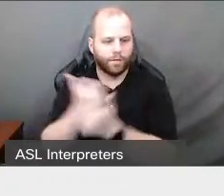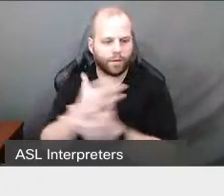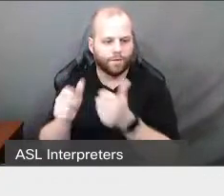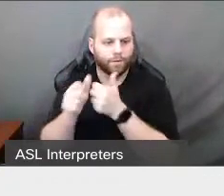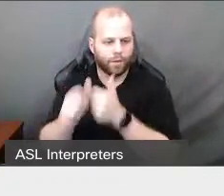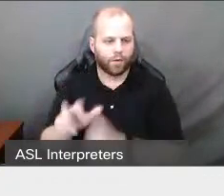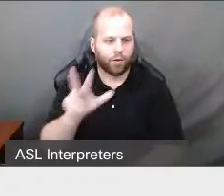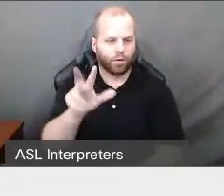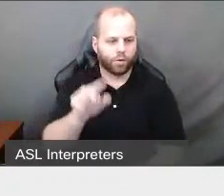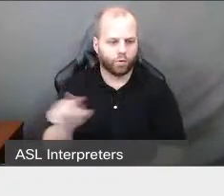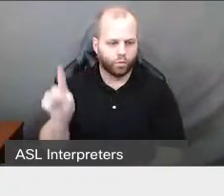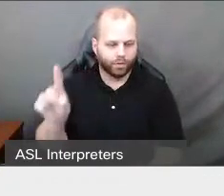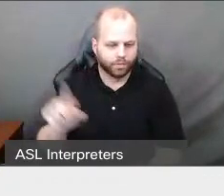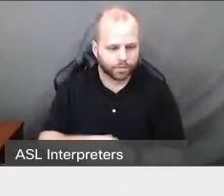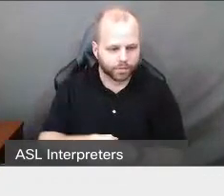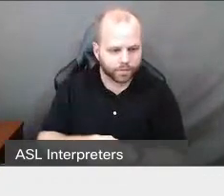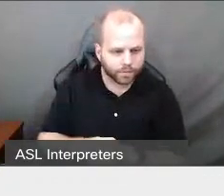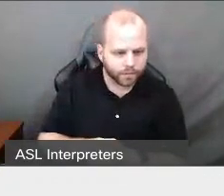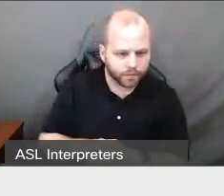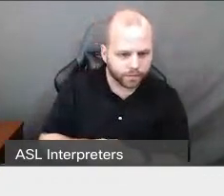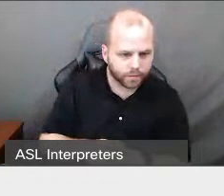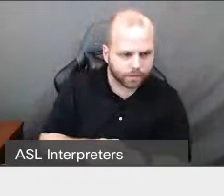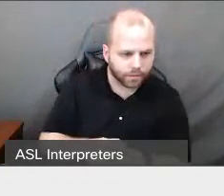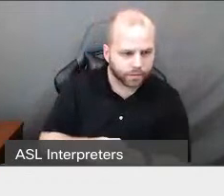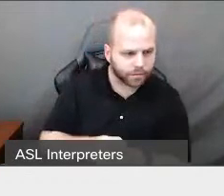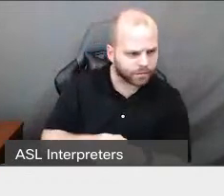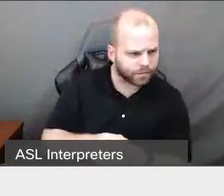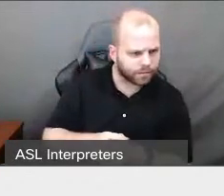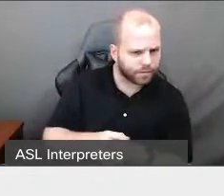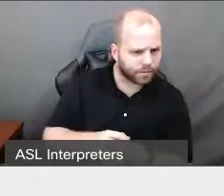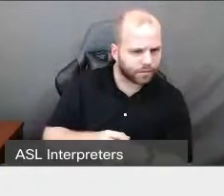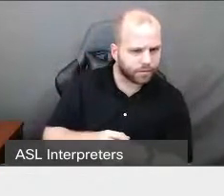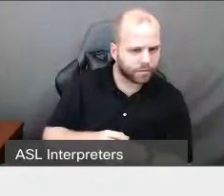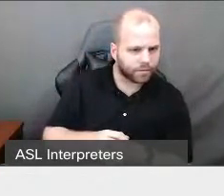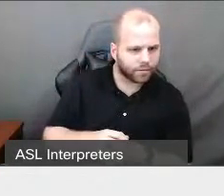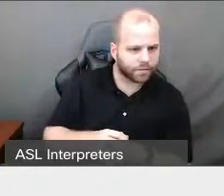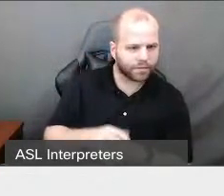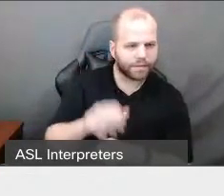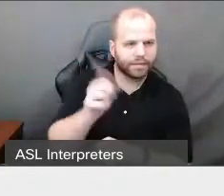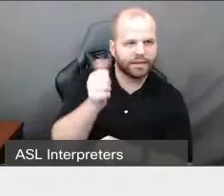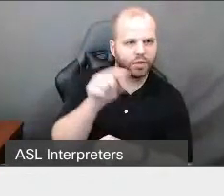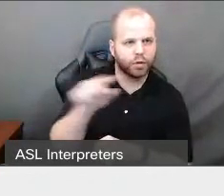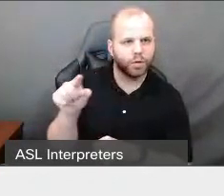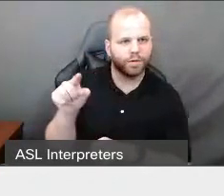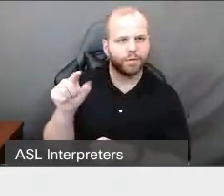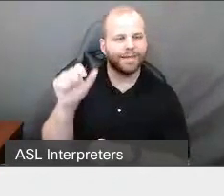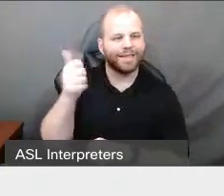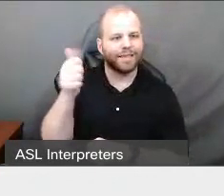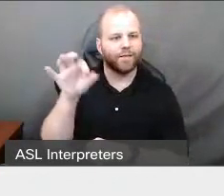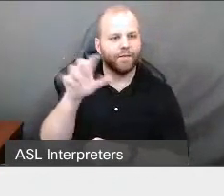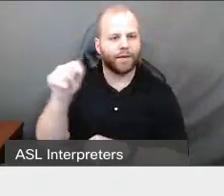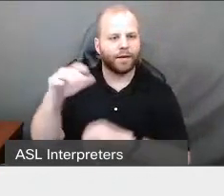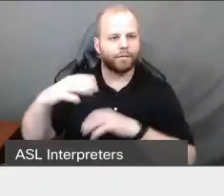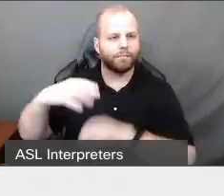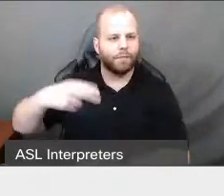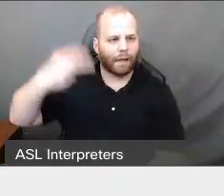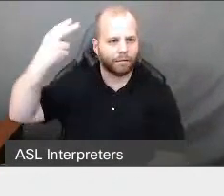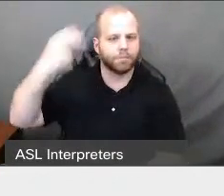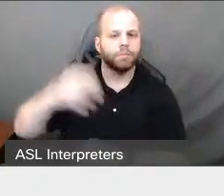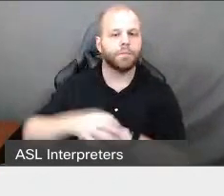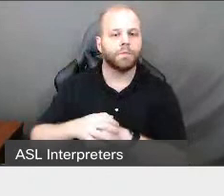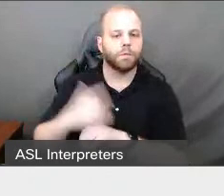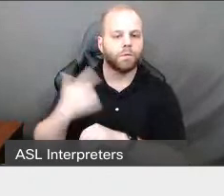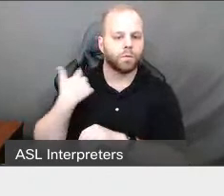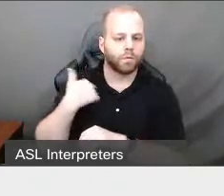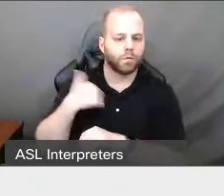cut terraces will not exceed 10 feet in height. The applicant has agreed that on-site stormwater detention will be